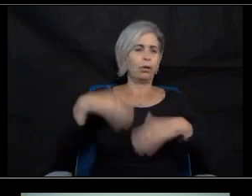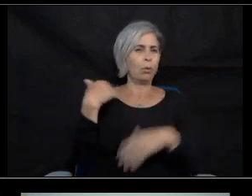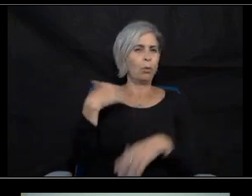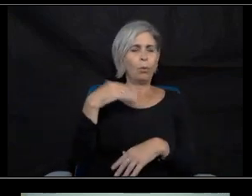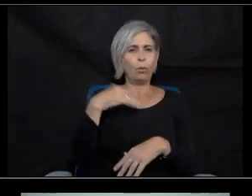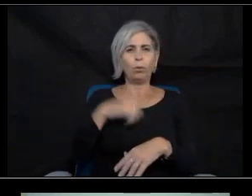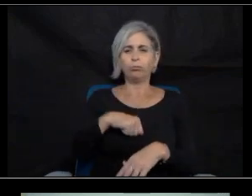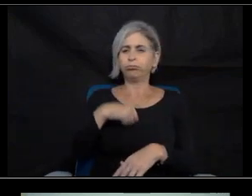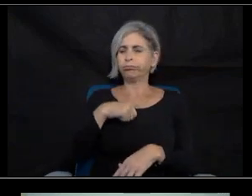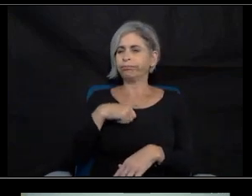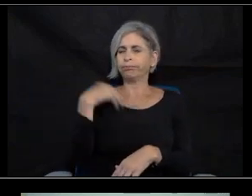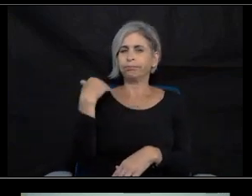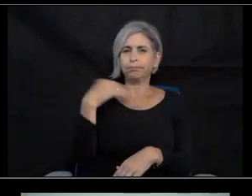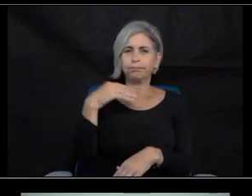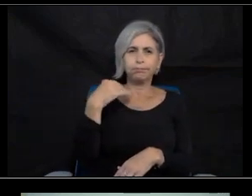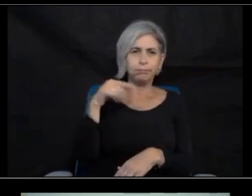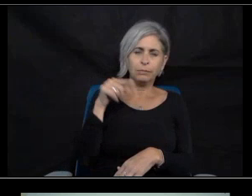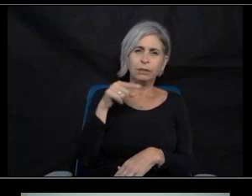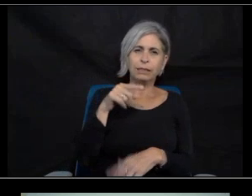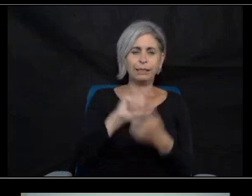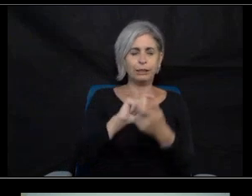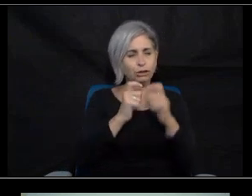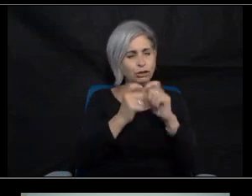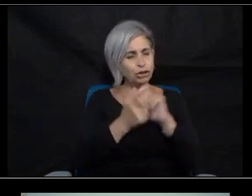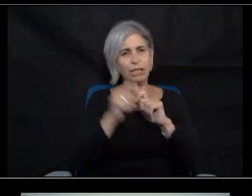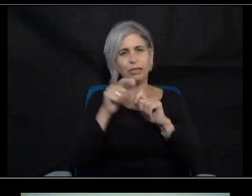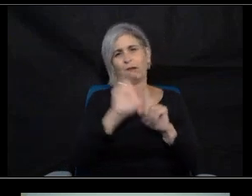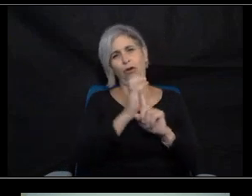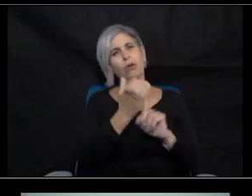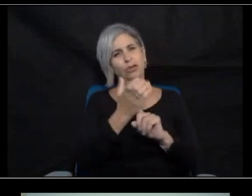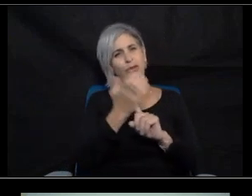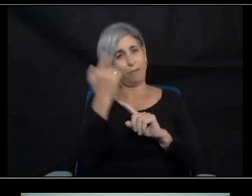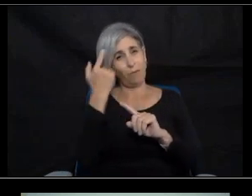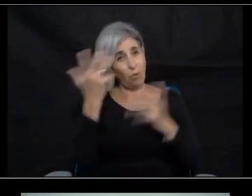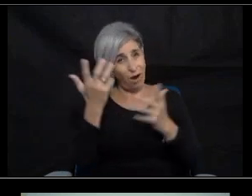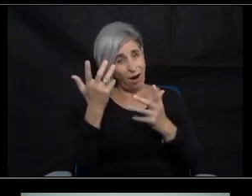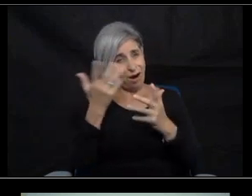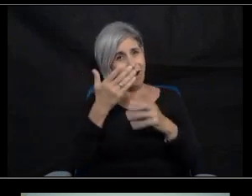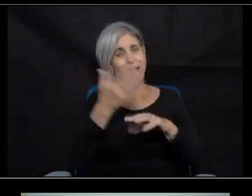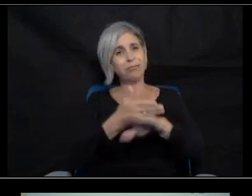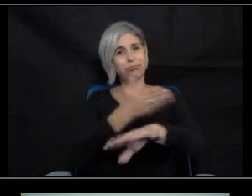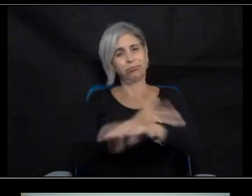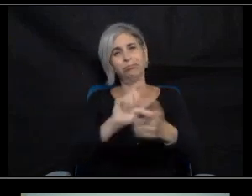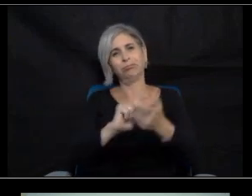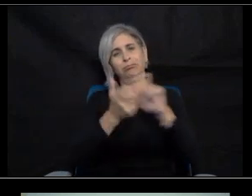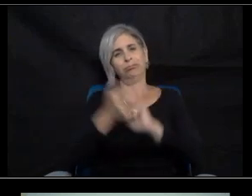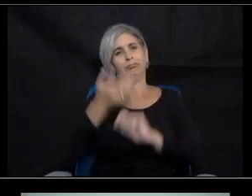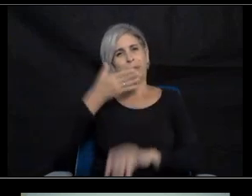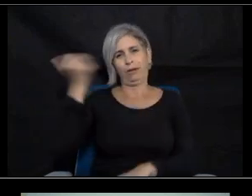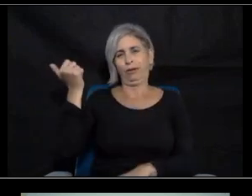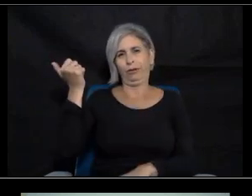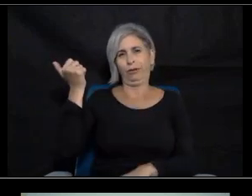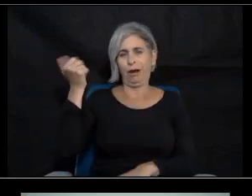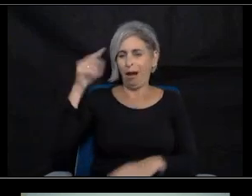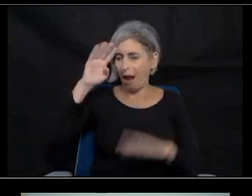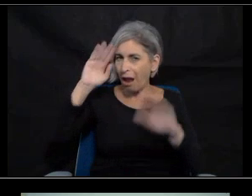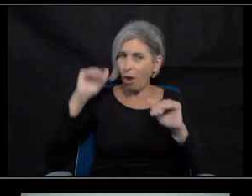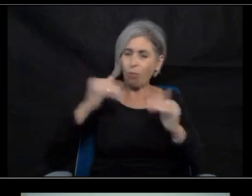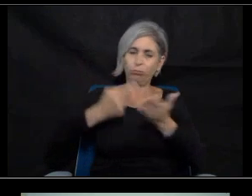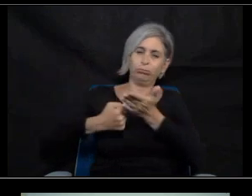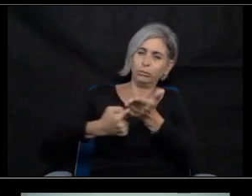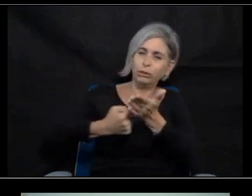pride of changing our culture for the better. And so, I hope with the discussions that we